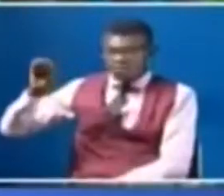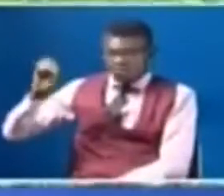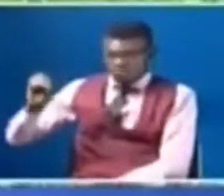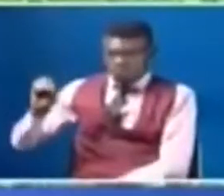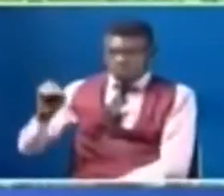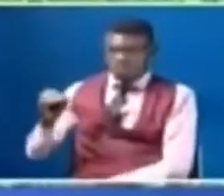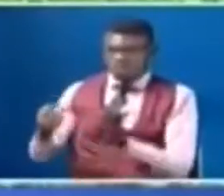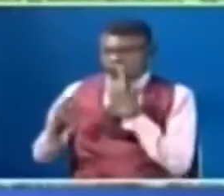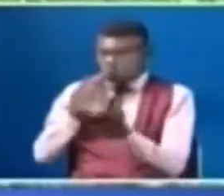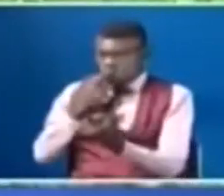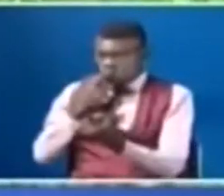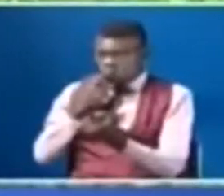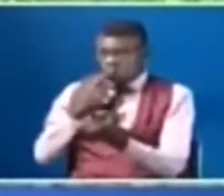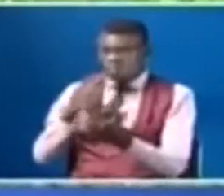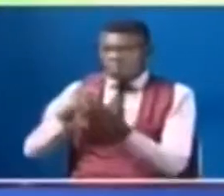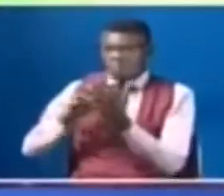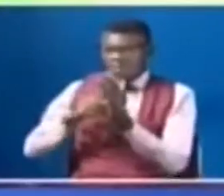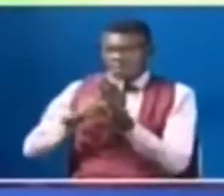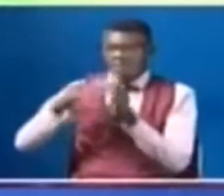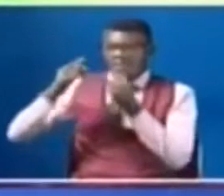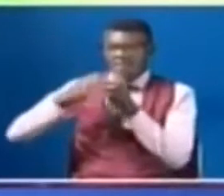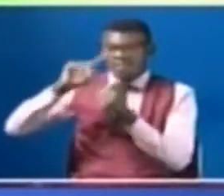8,000 shillings as fine from Mwabaya.